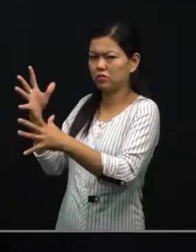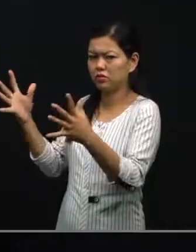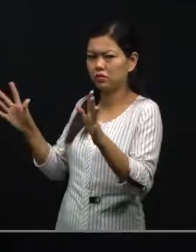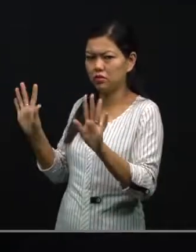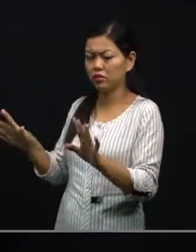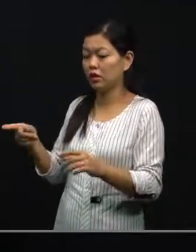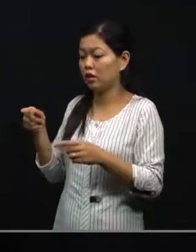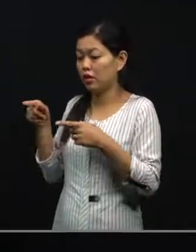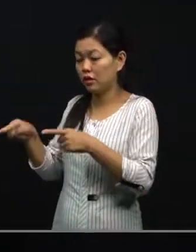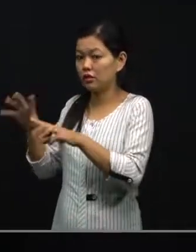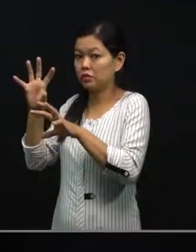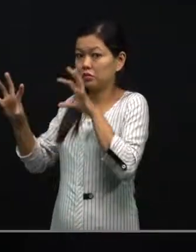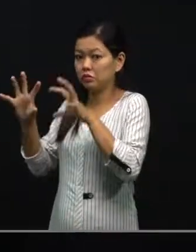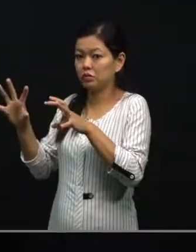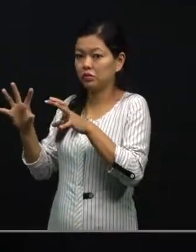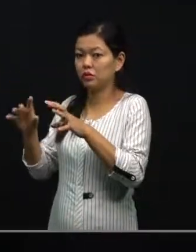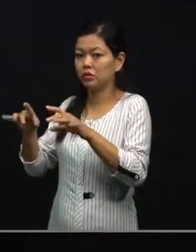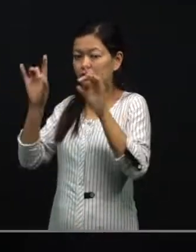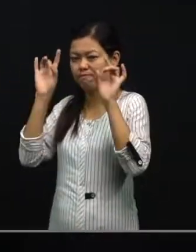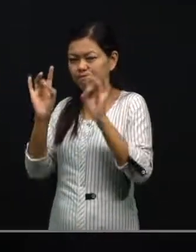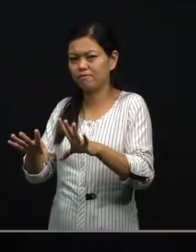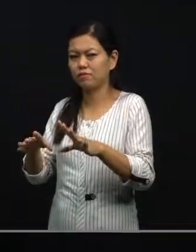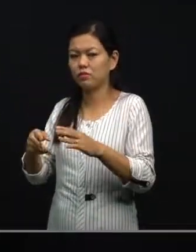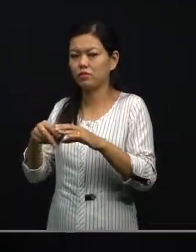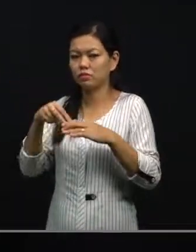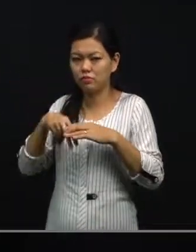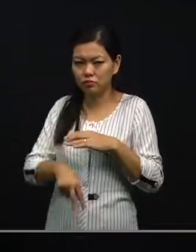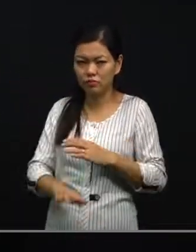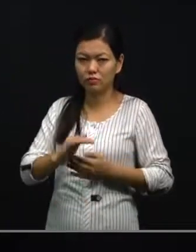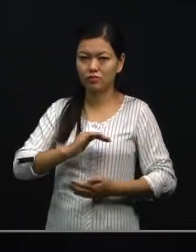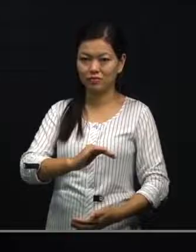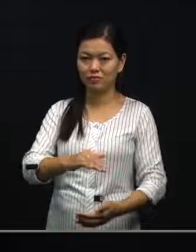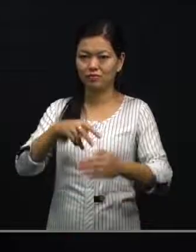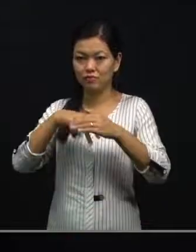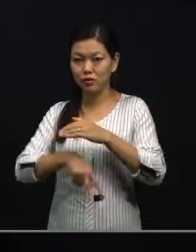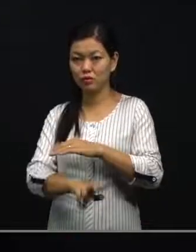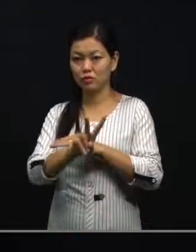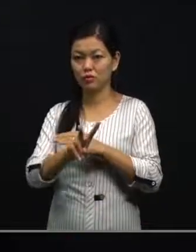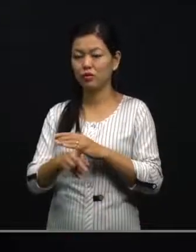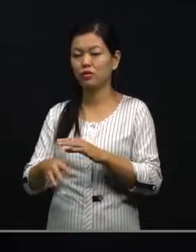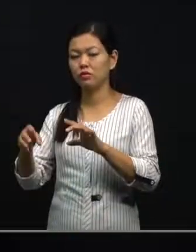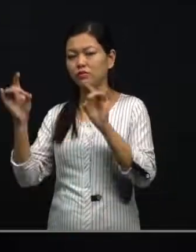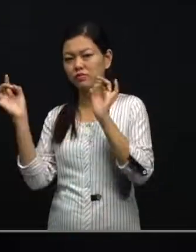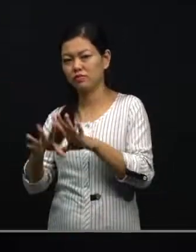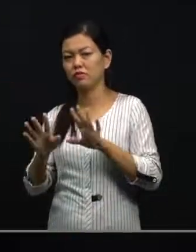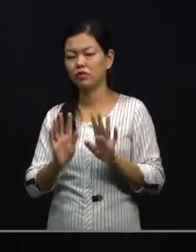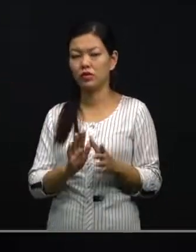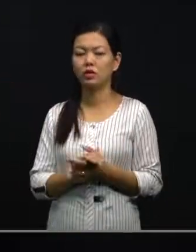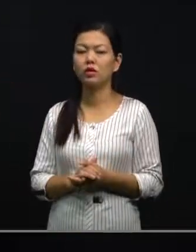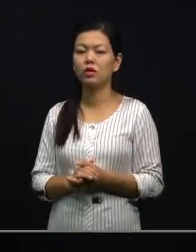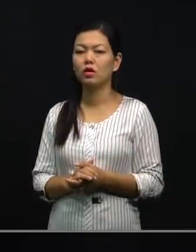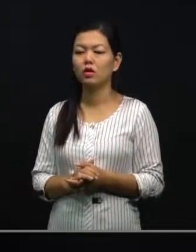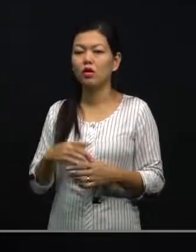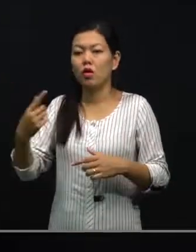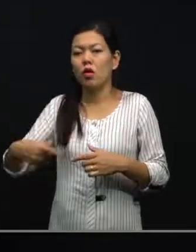is really vengeful towards them. He really wanted to scare them, but he failed to succeed here.